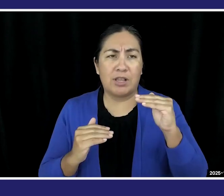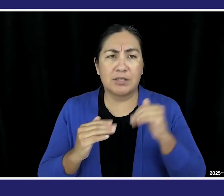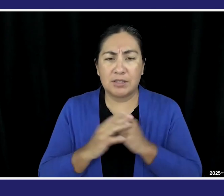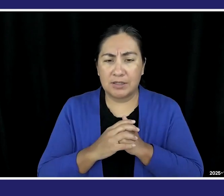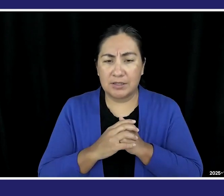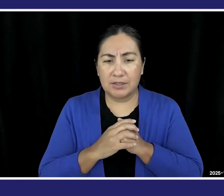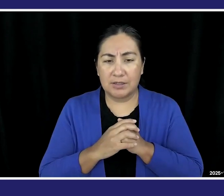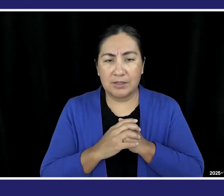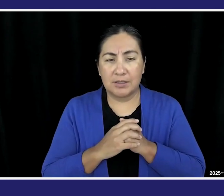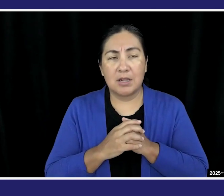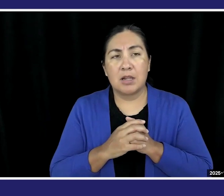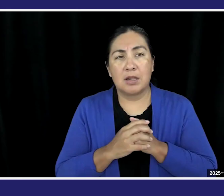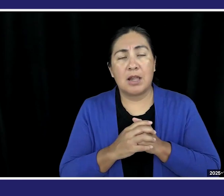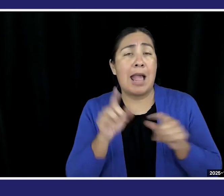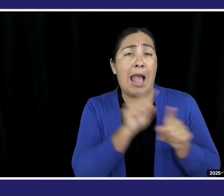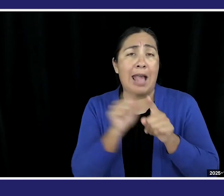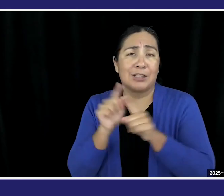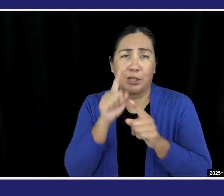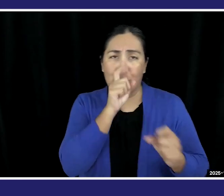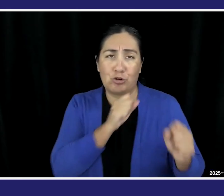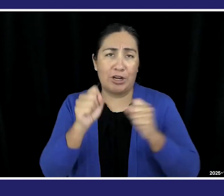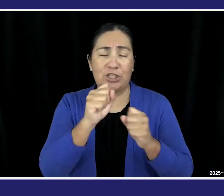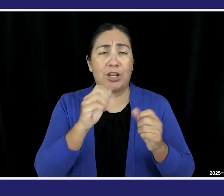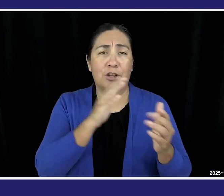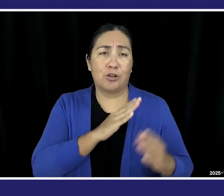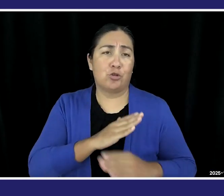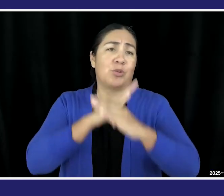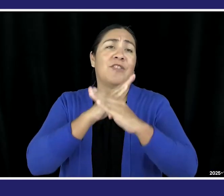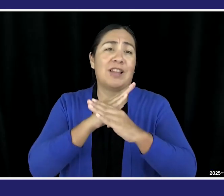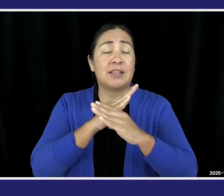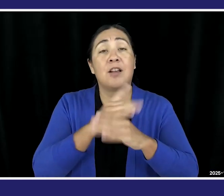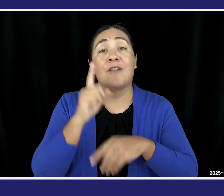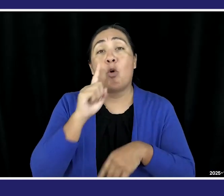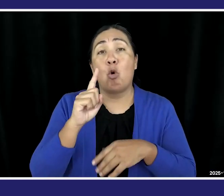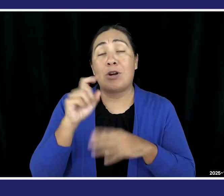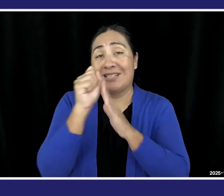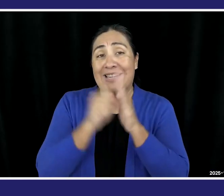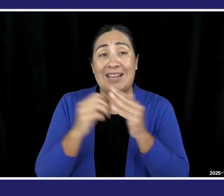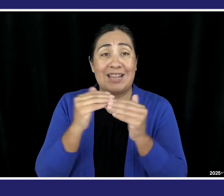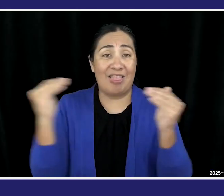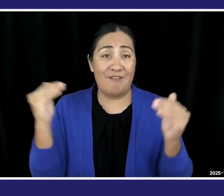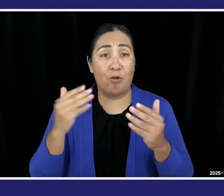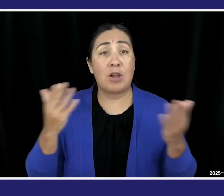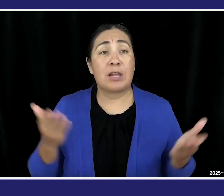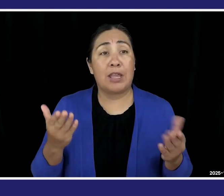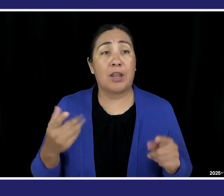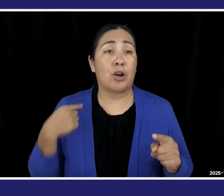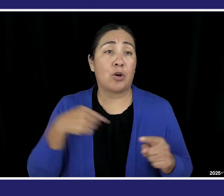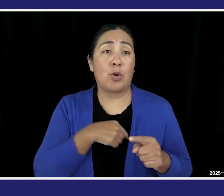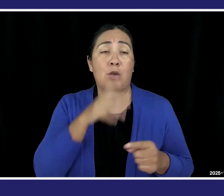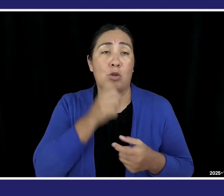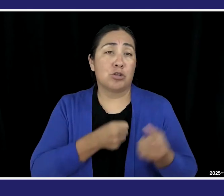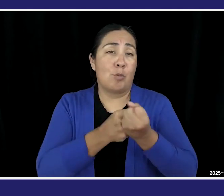have been able to help mental health in the area of mental health, diagnostics, everything that we've been able to do, especially with the Mexican